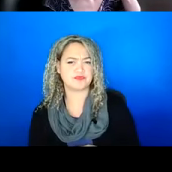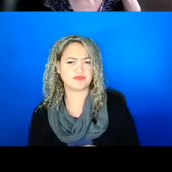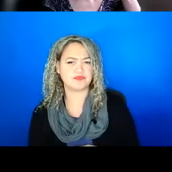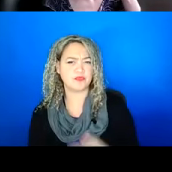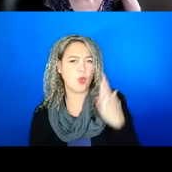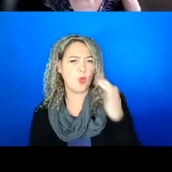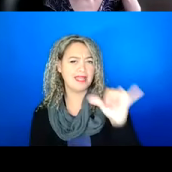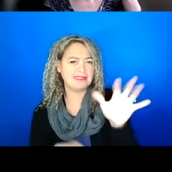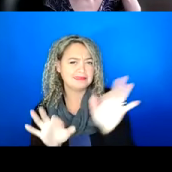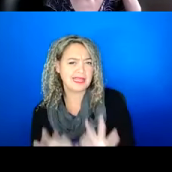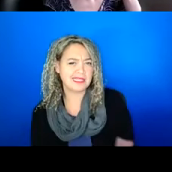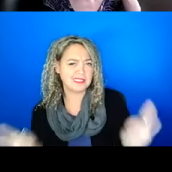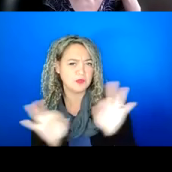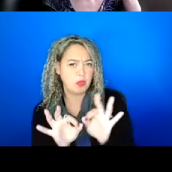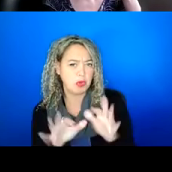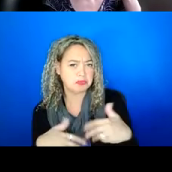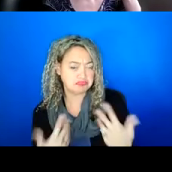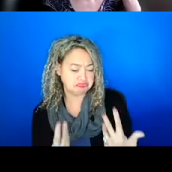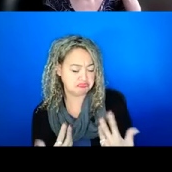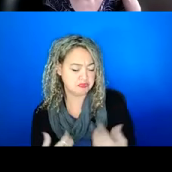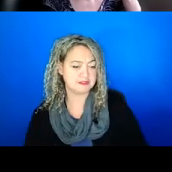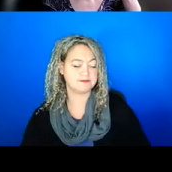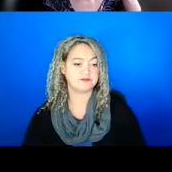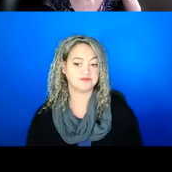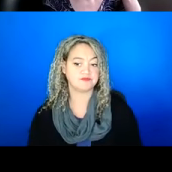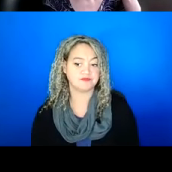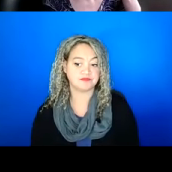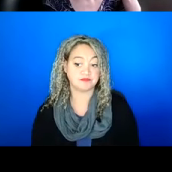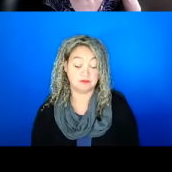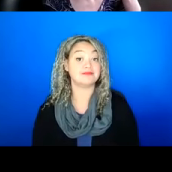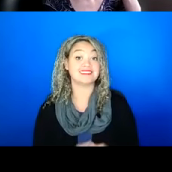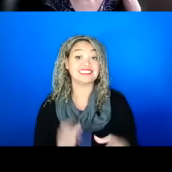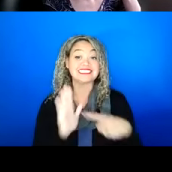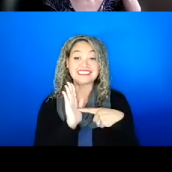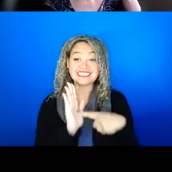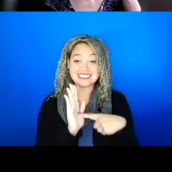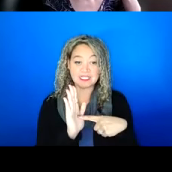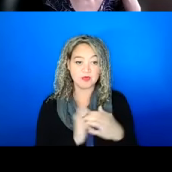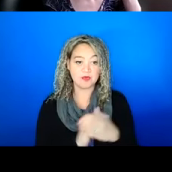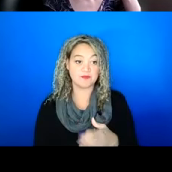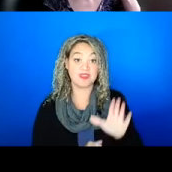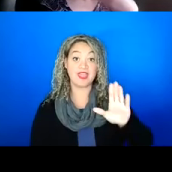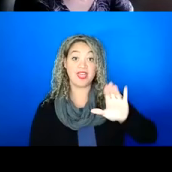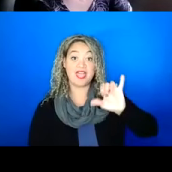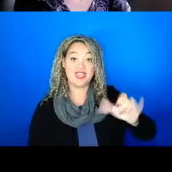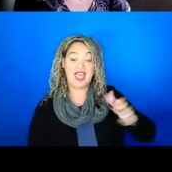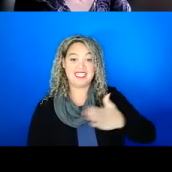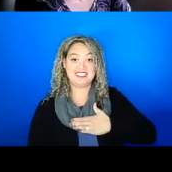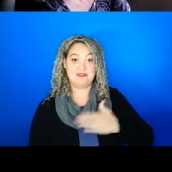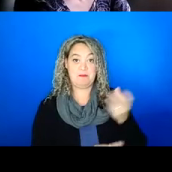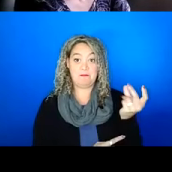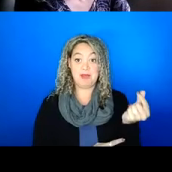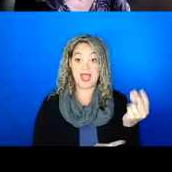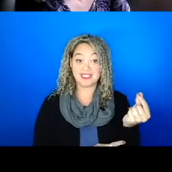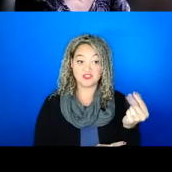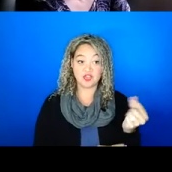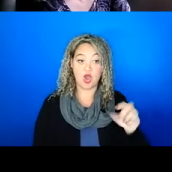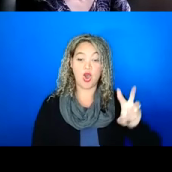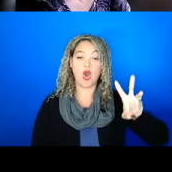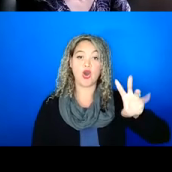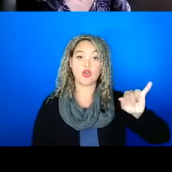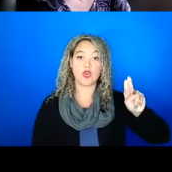important is that, well, let me give you an example. This is my dog here. This is Winnie, and this is